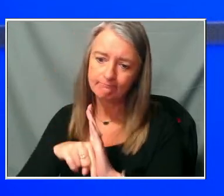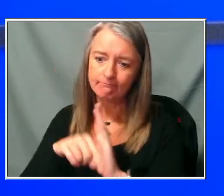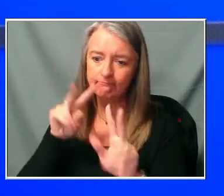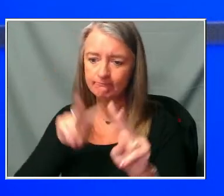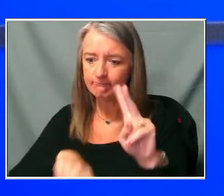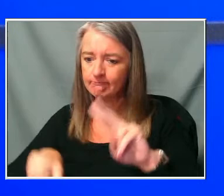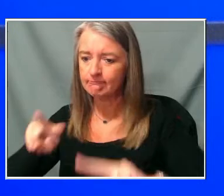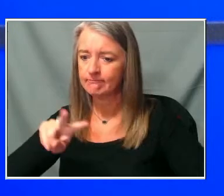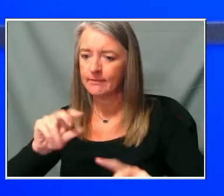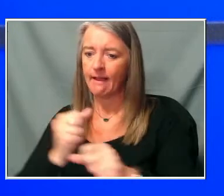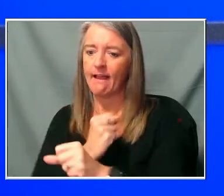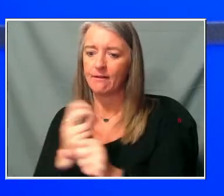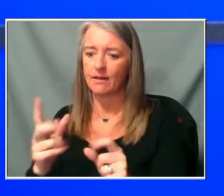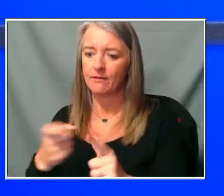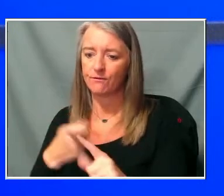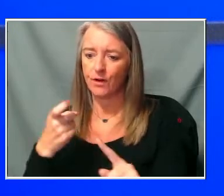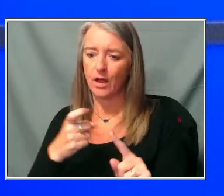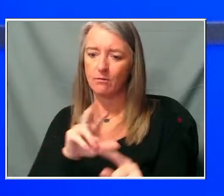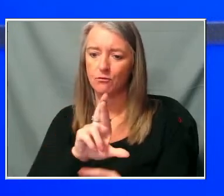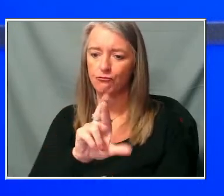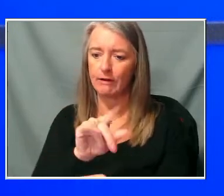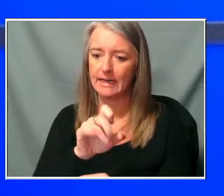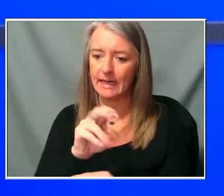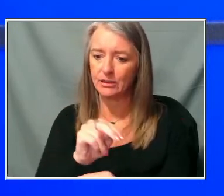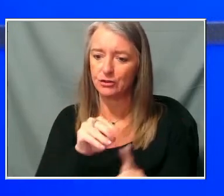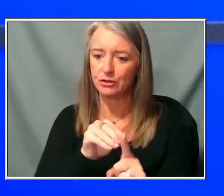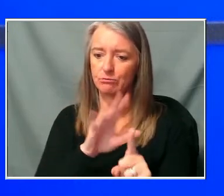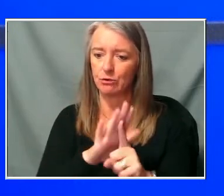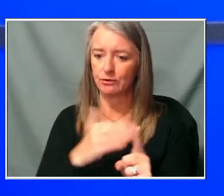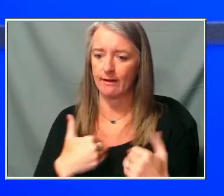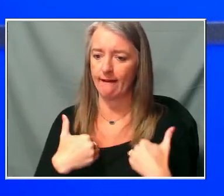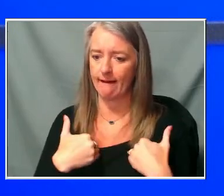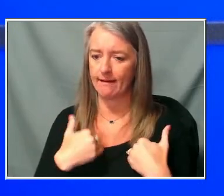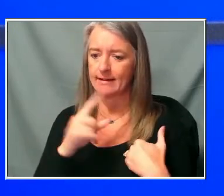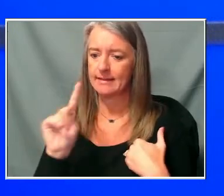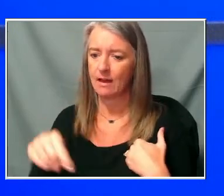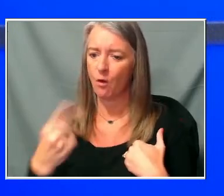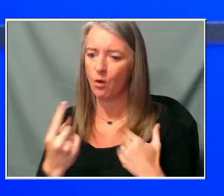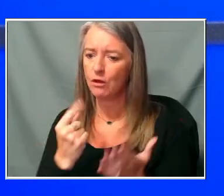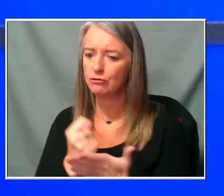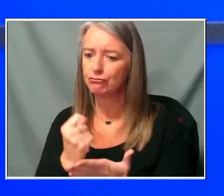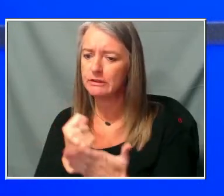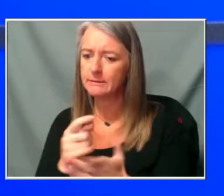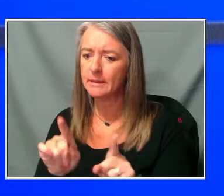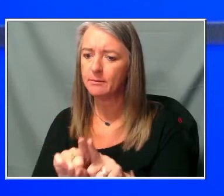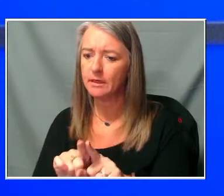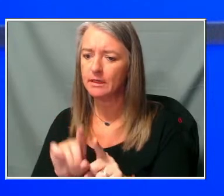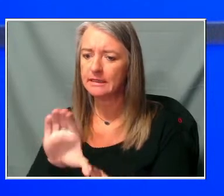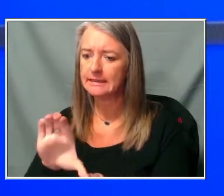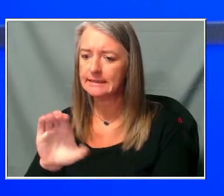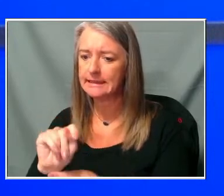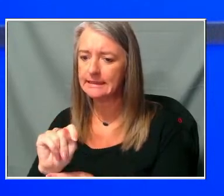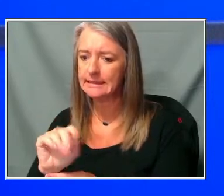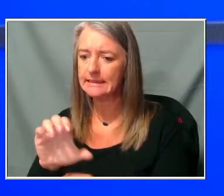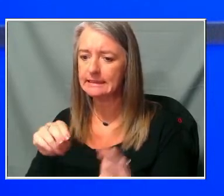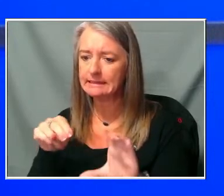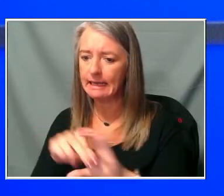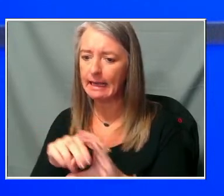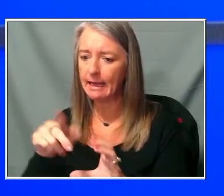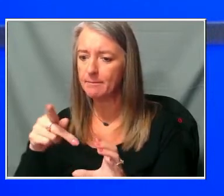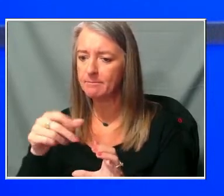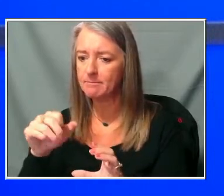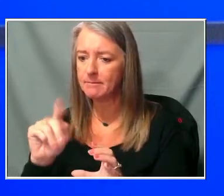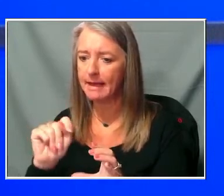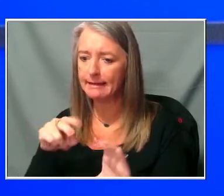everything, from all the radiation exposure that I'd had, not just from the treatment, but all the CT scans, your PET scans, every